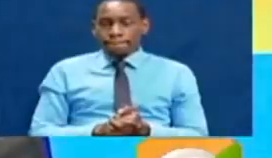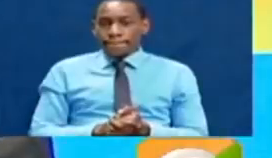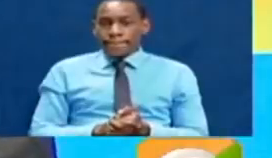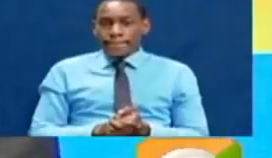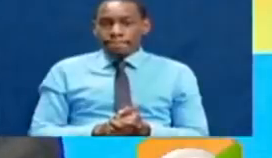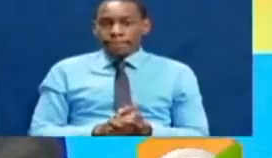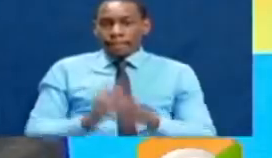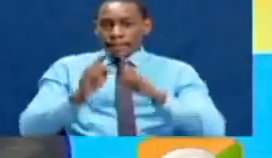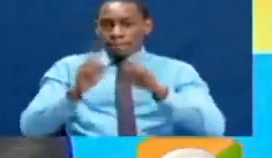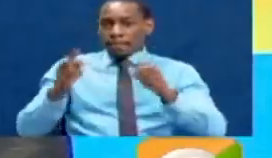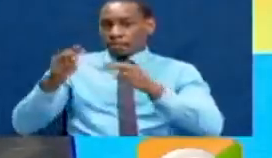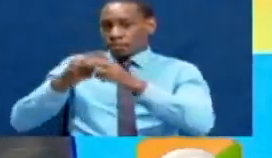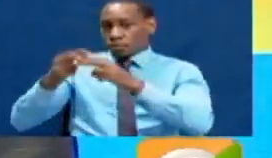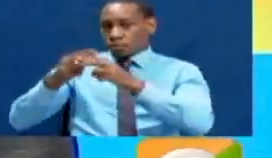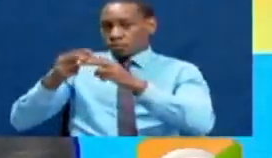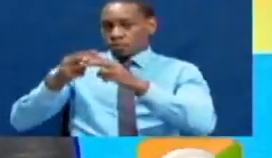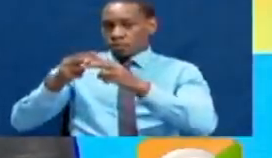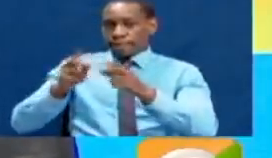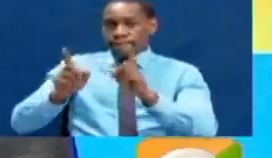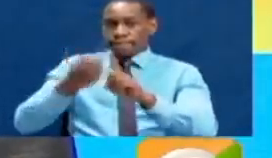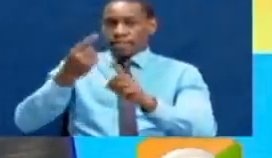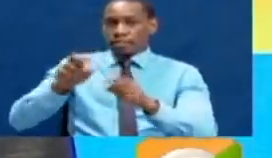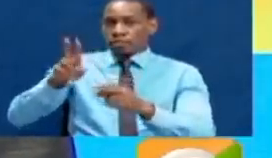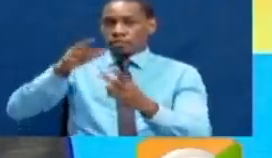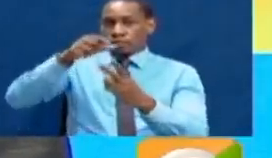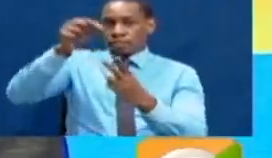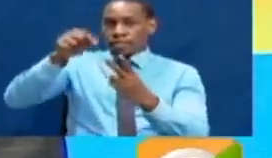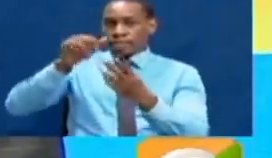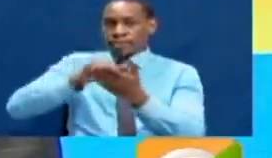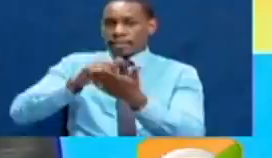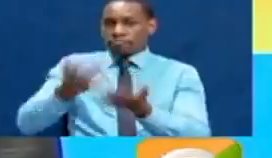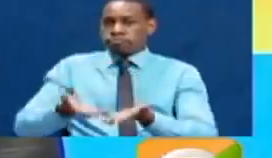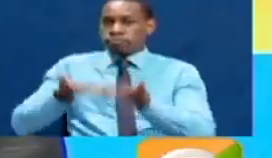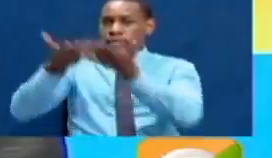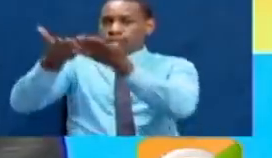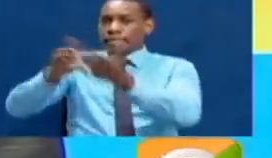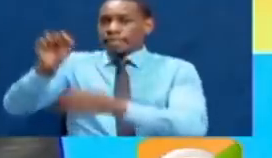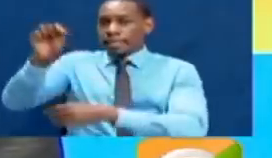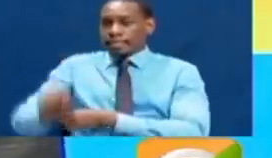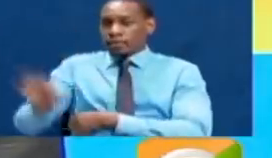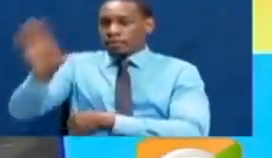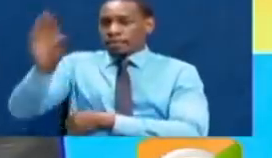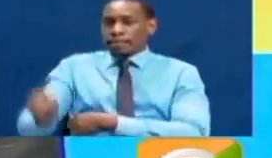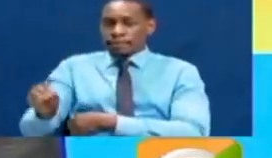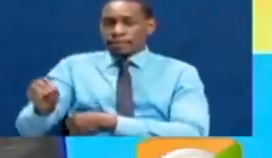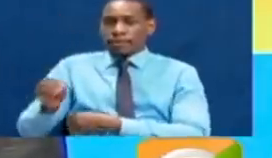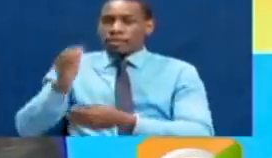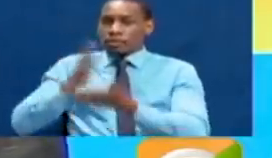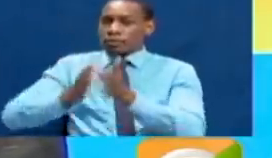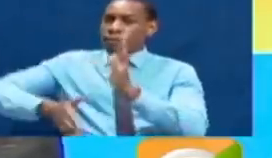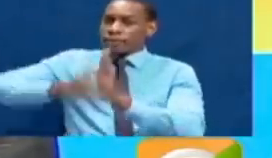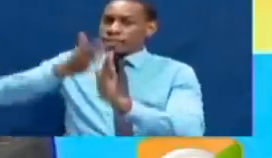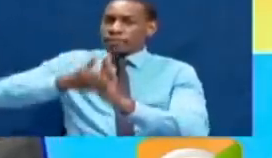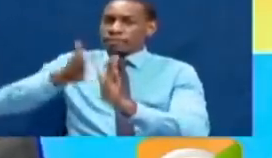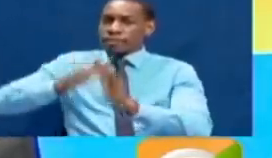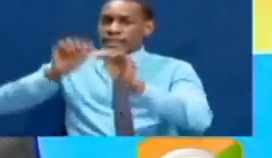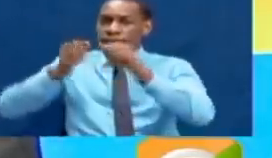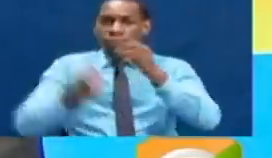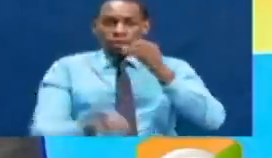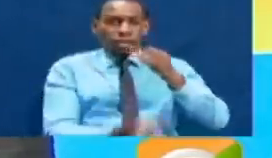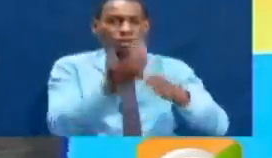But very soon, I think the first two samples or so we had sent to South Africa, we were very quickly able to put